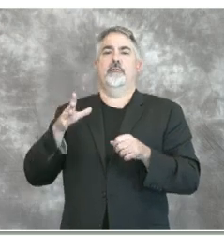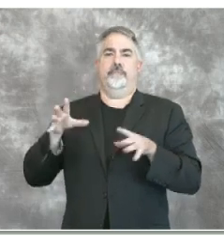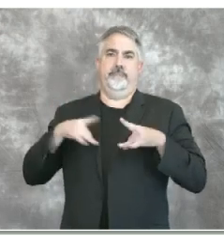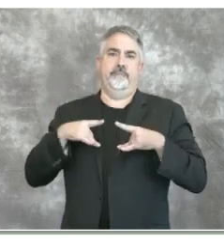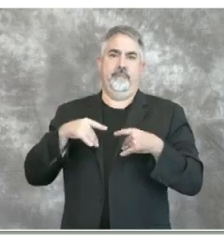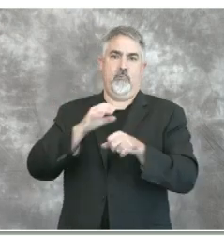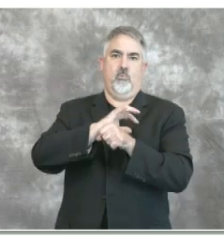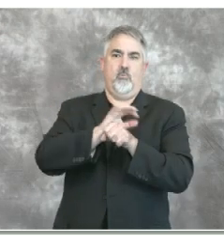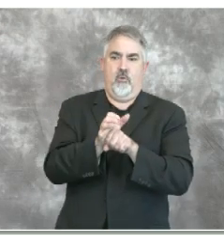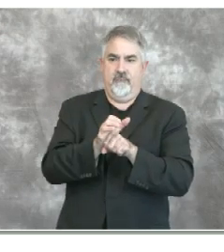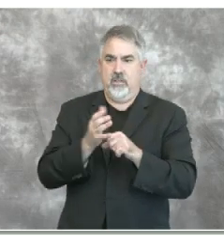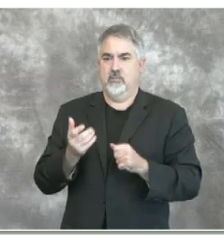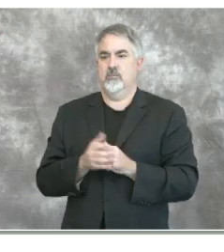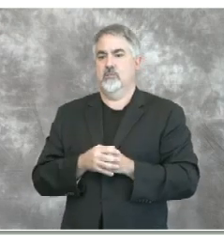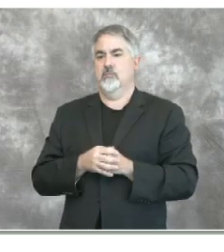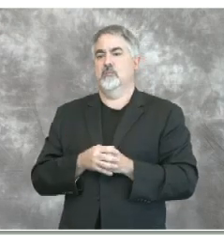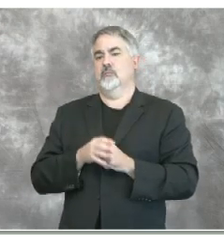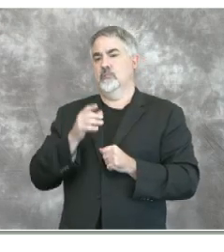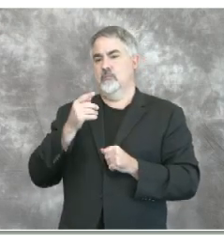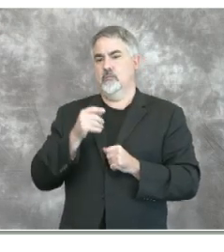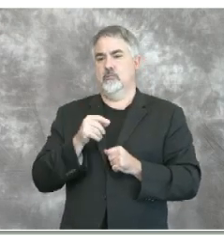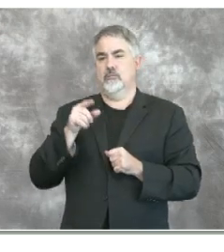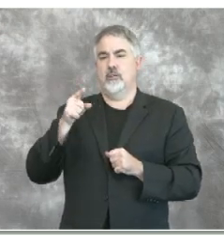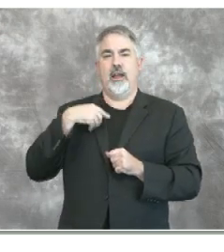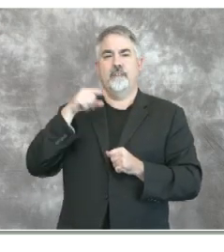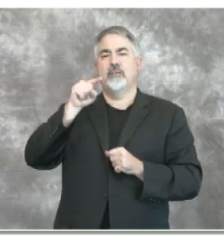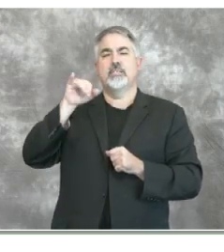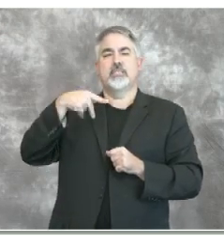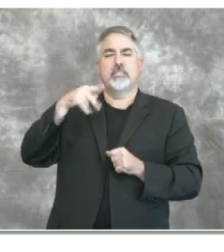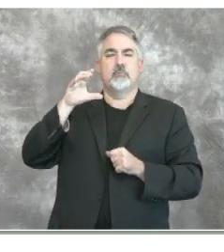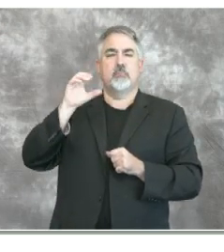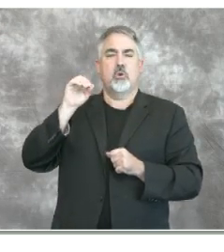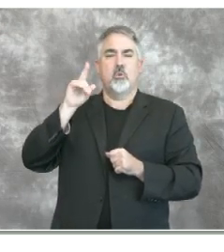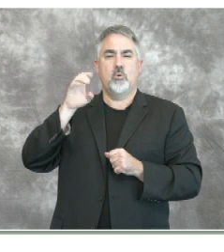code, and you can also see and access that information here,